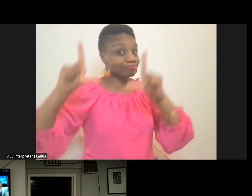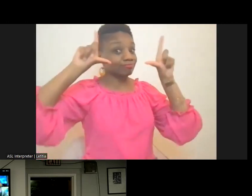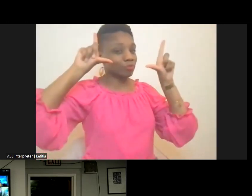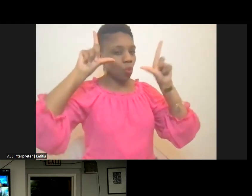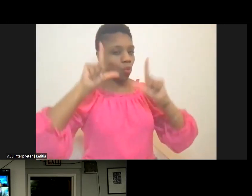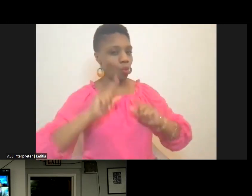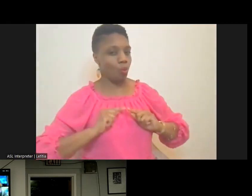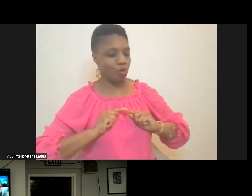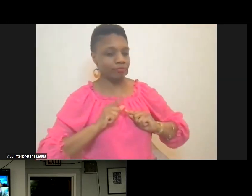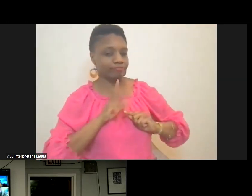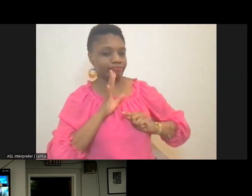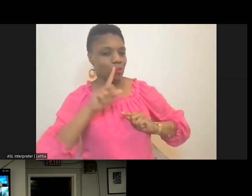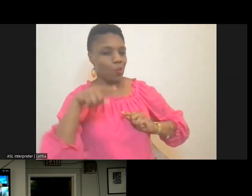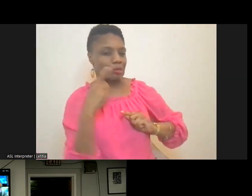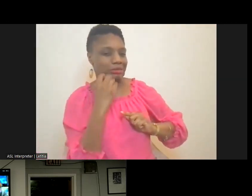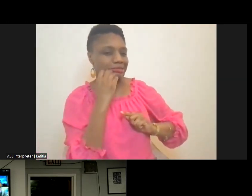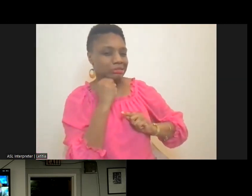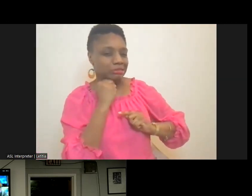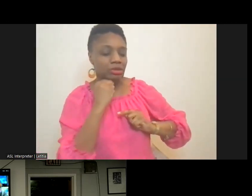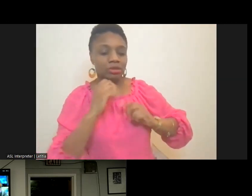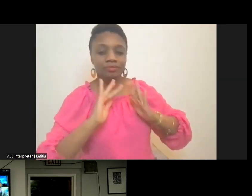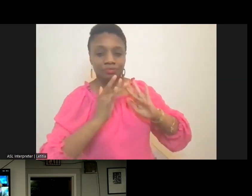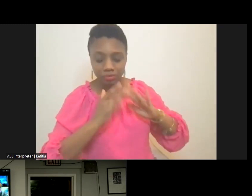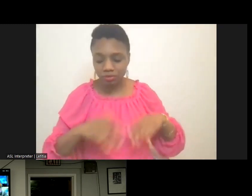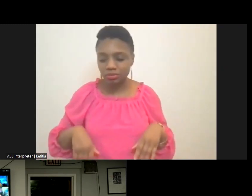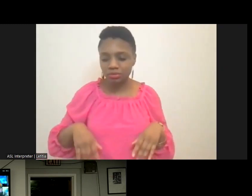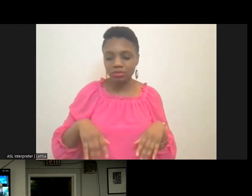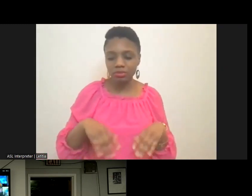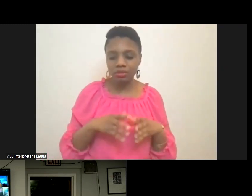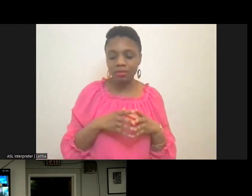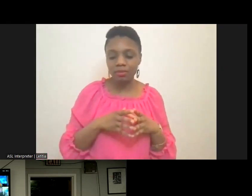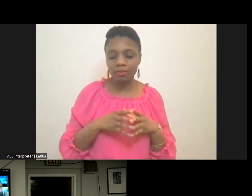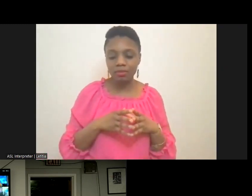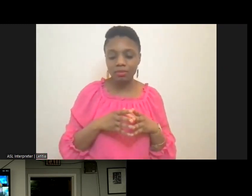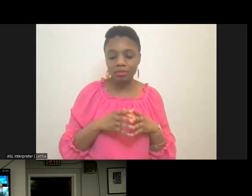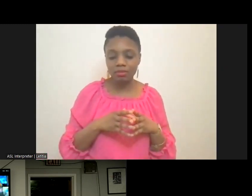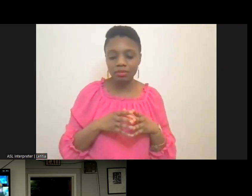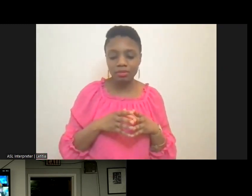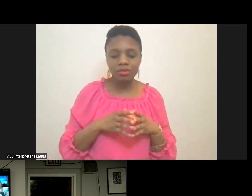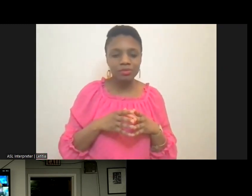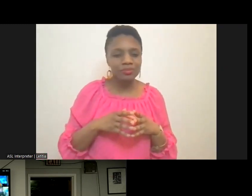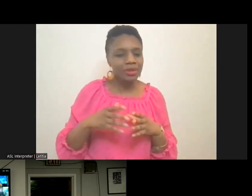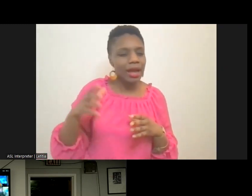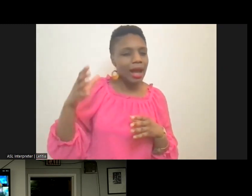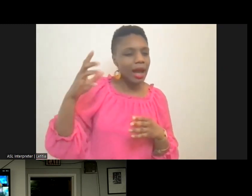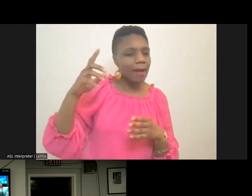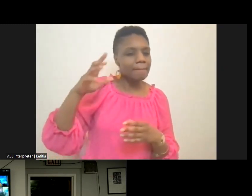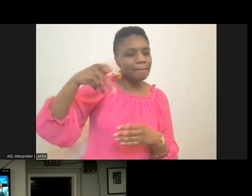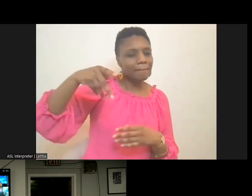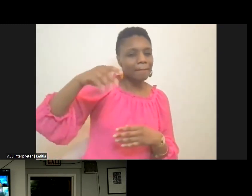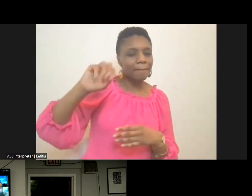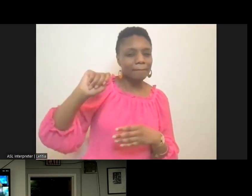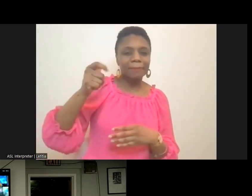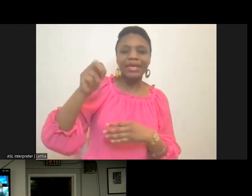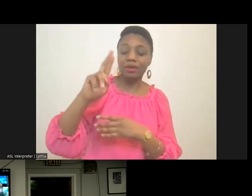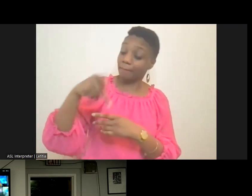meeting. So I just want to kind of reiterate what I believe was Peter brought up around like